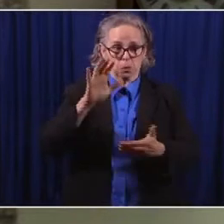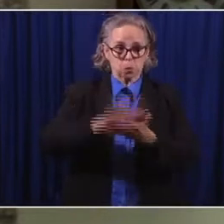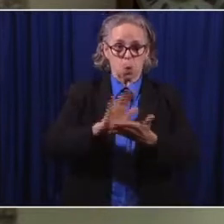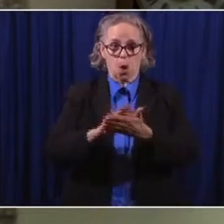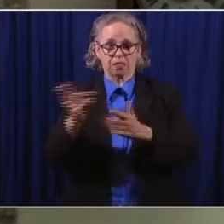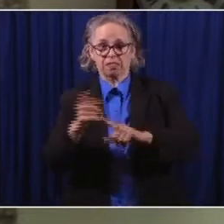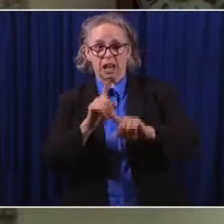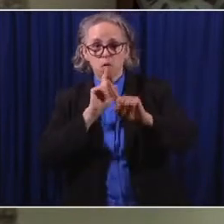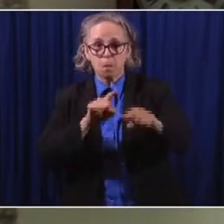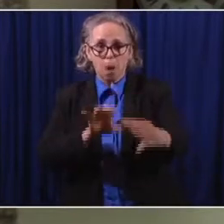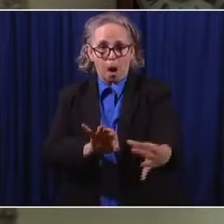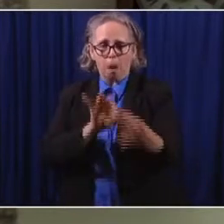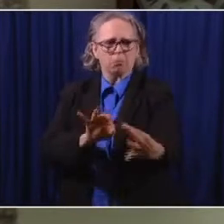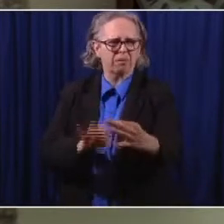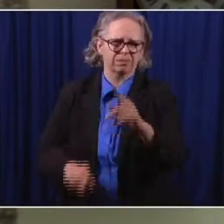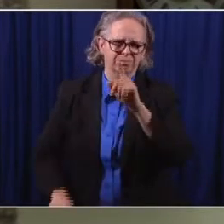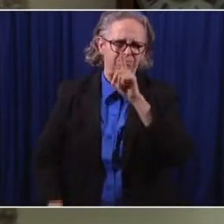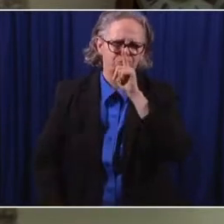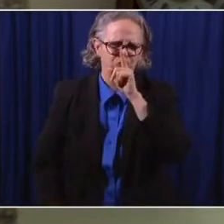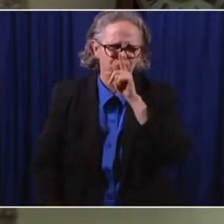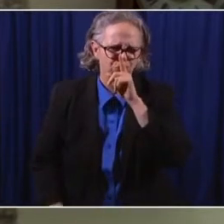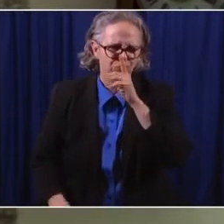won't be a glitch in a system.